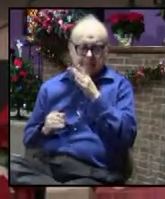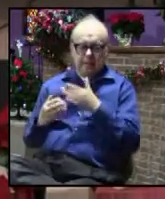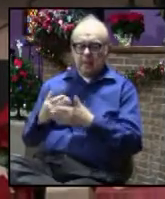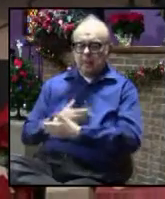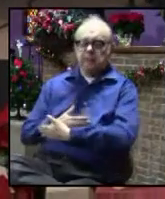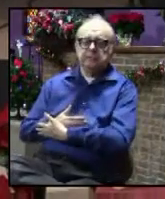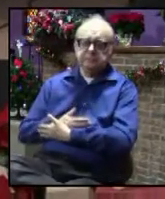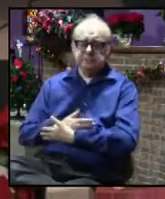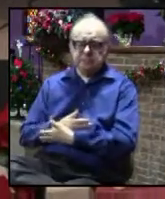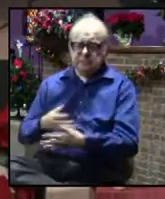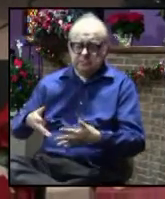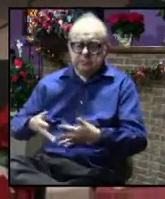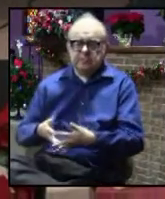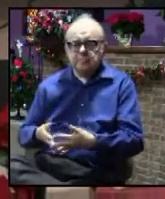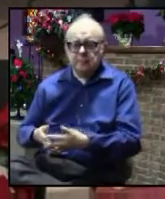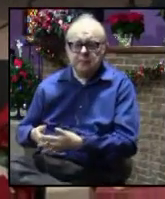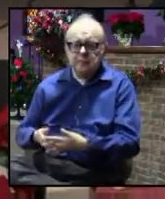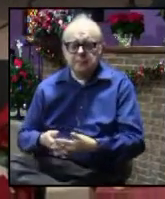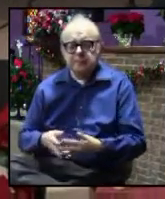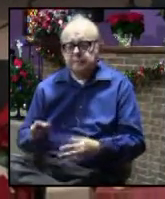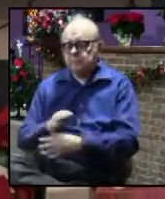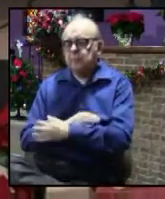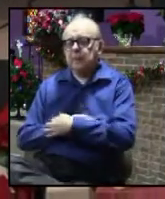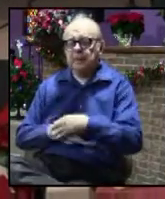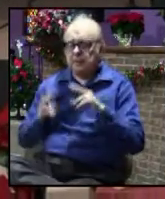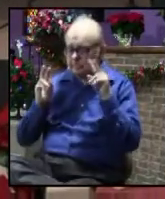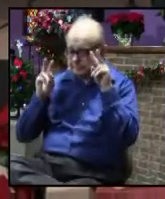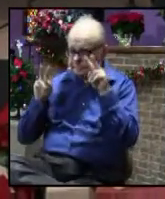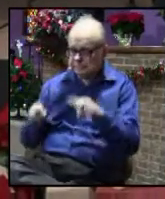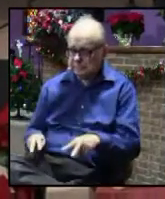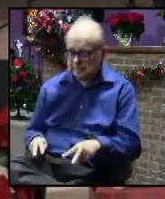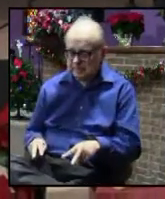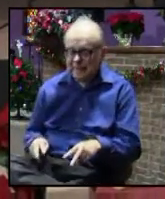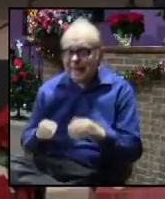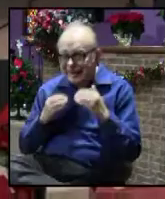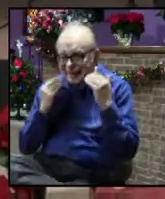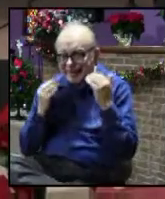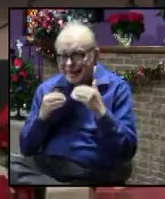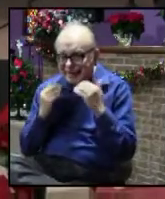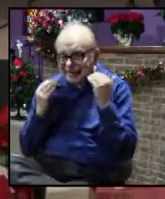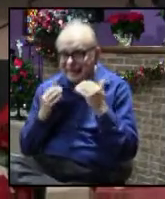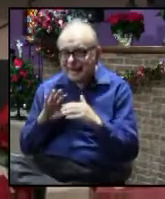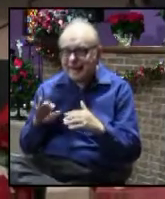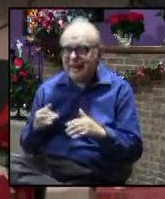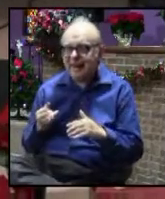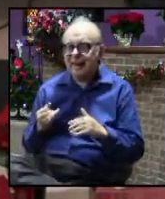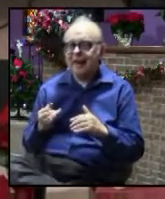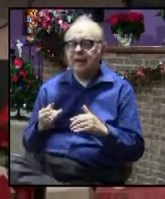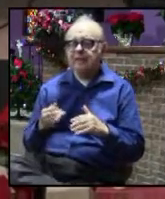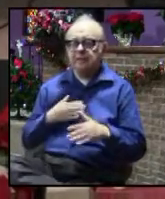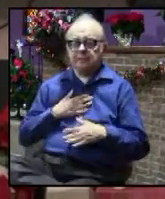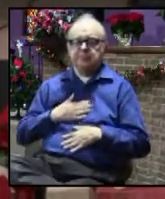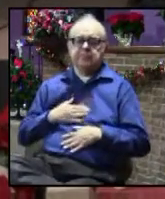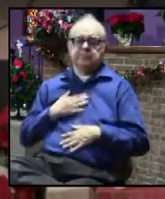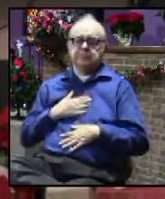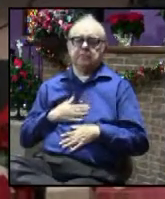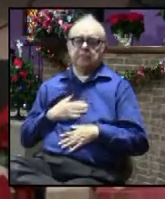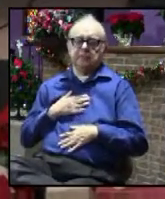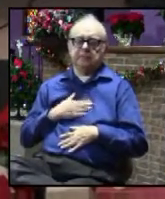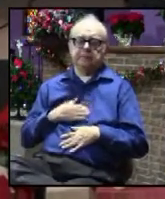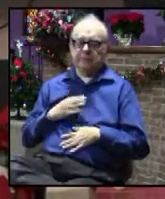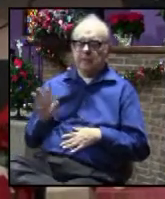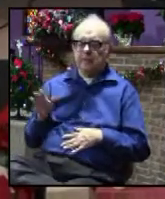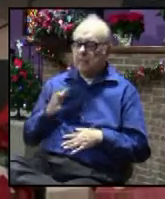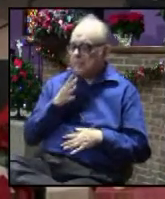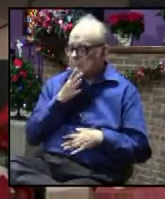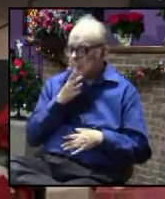baby in that manger in her arms, looking down at the smile and just the enjoyment and the pleasure that